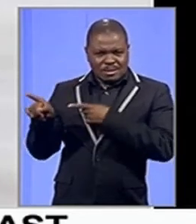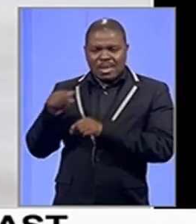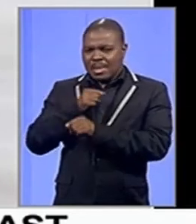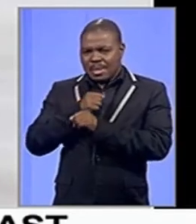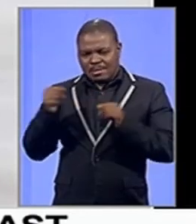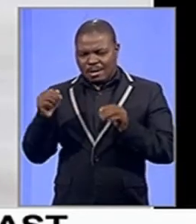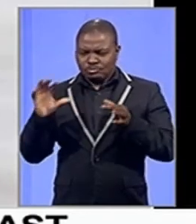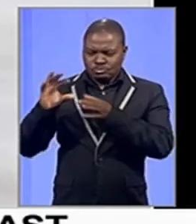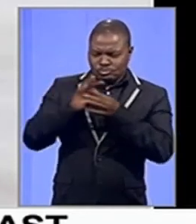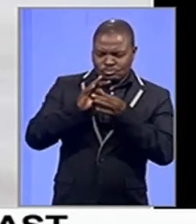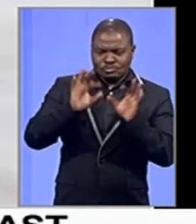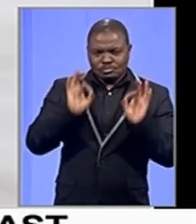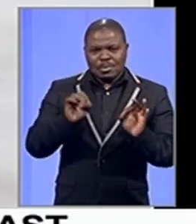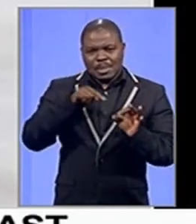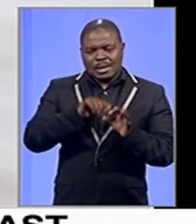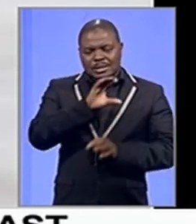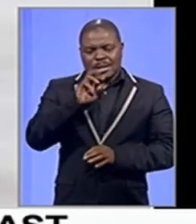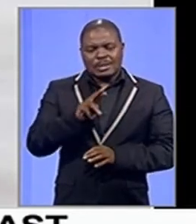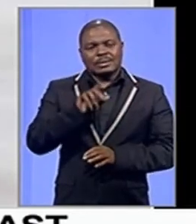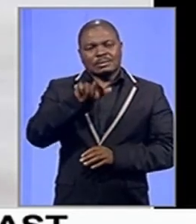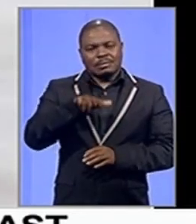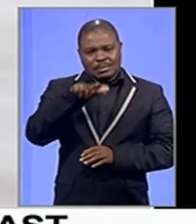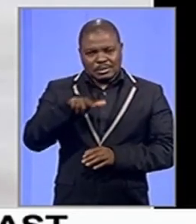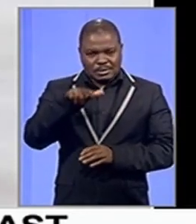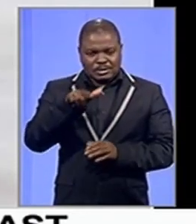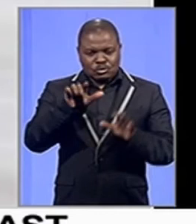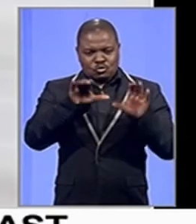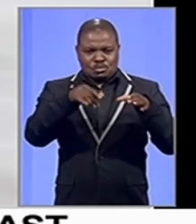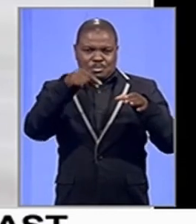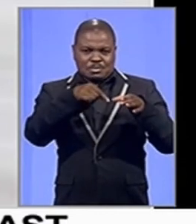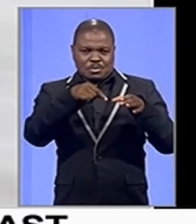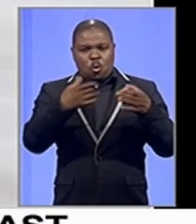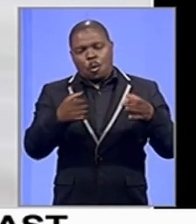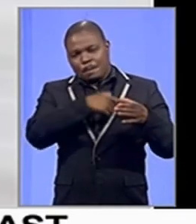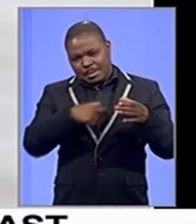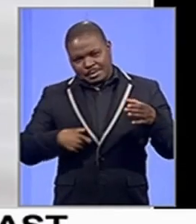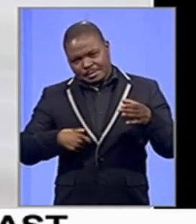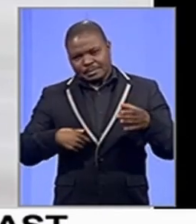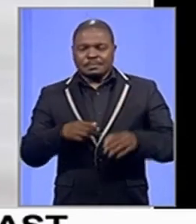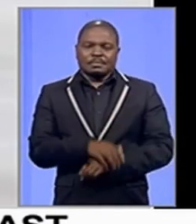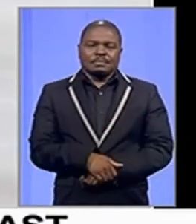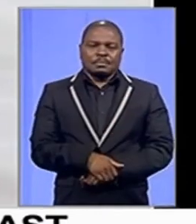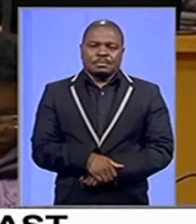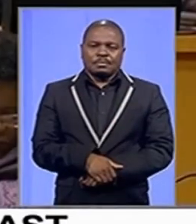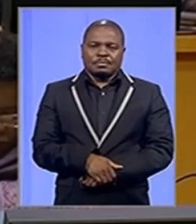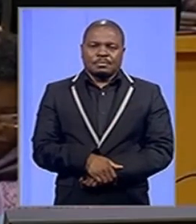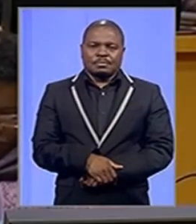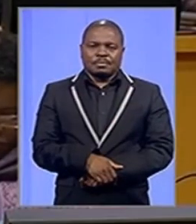a relationship with the president or the CR17 camp.